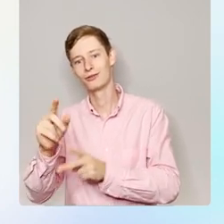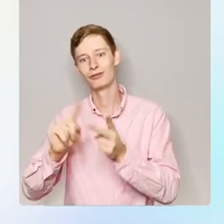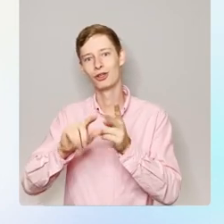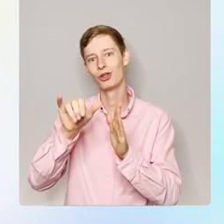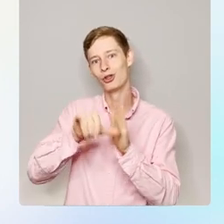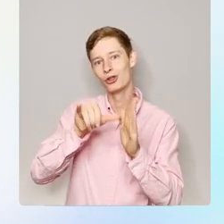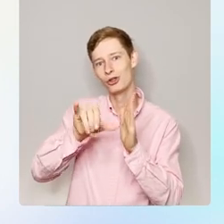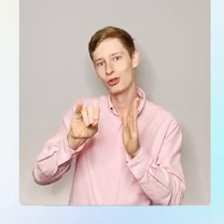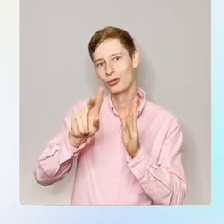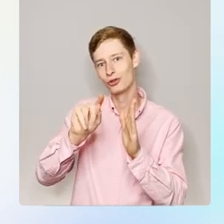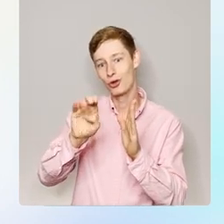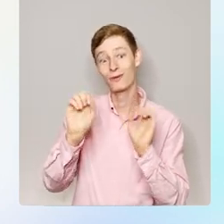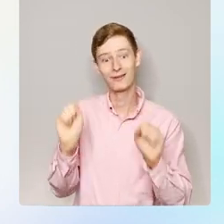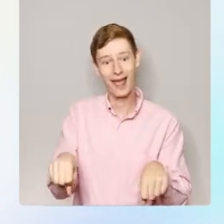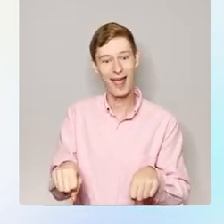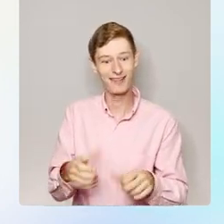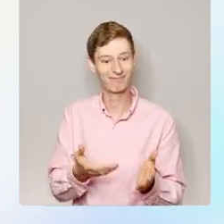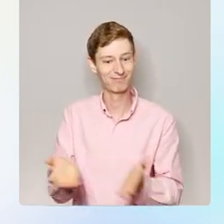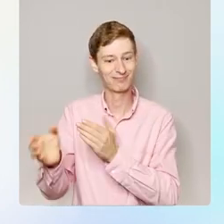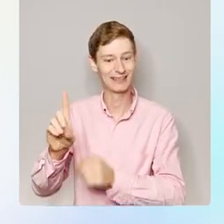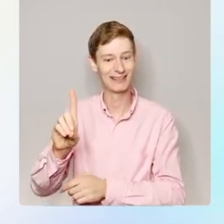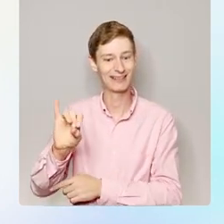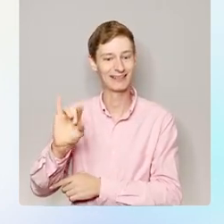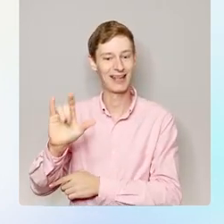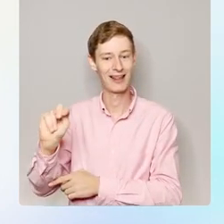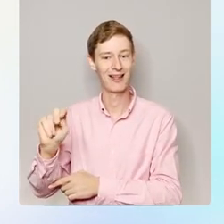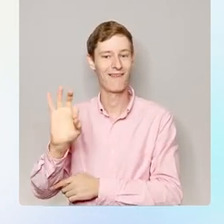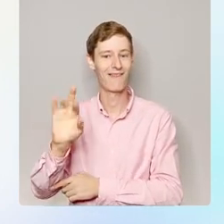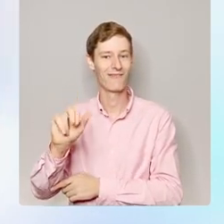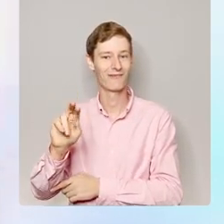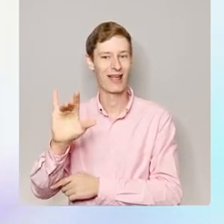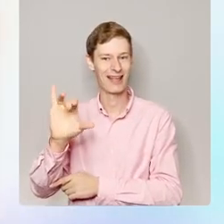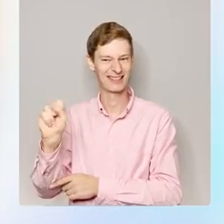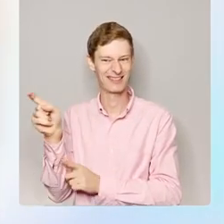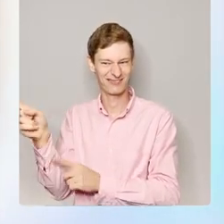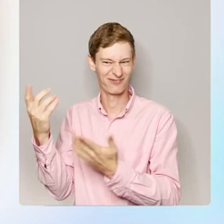and DJ Dylan Francis did on Instagram. Check it out.